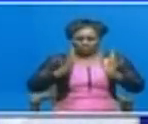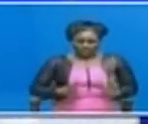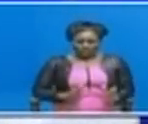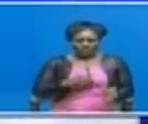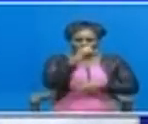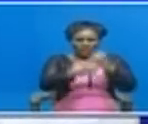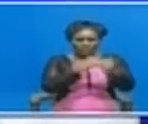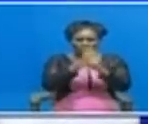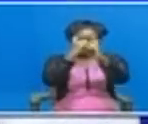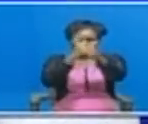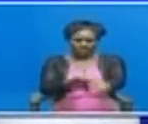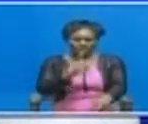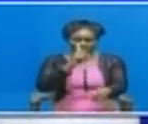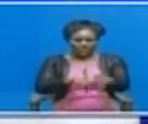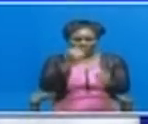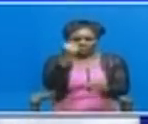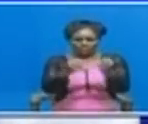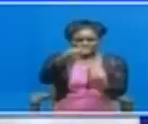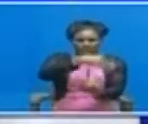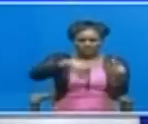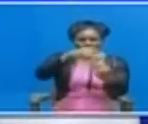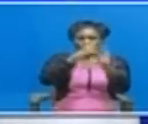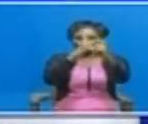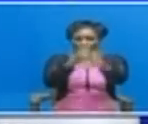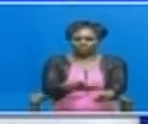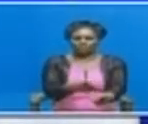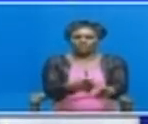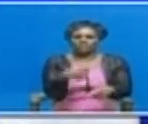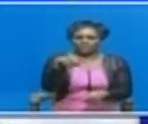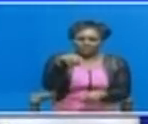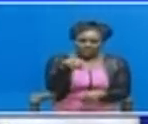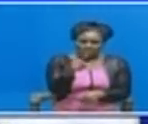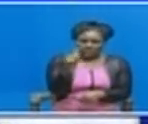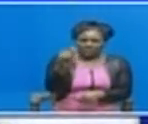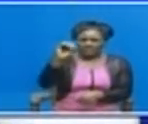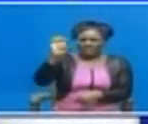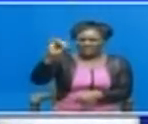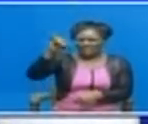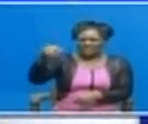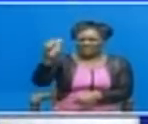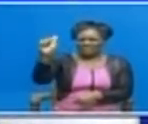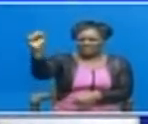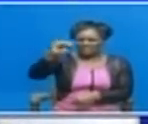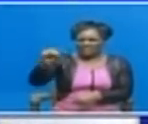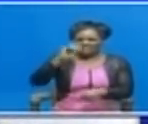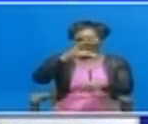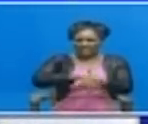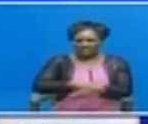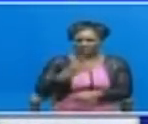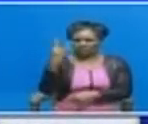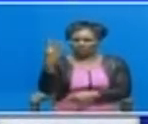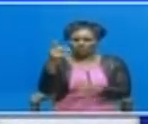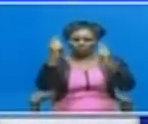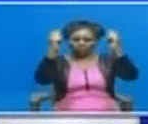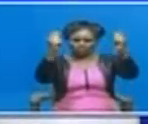Award during the Kenya Motorsport Federation Awards. Teenage star Tejas Hirani walked away with four